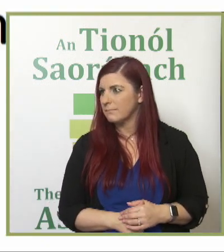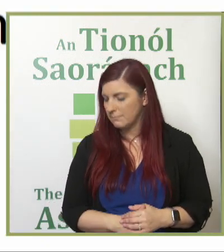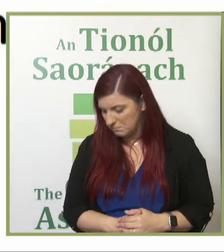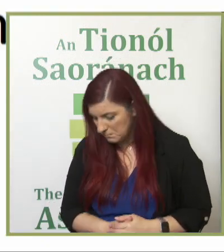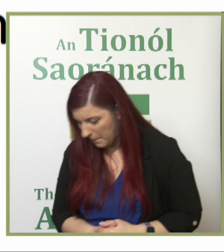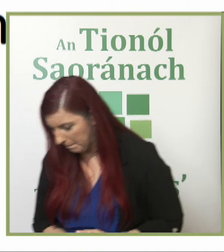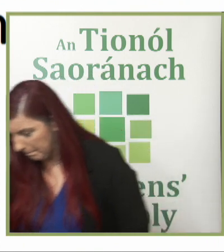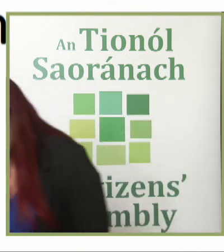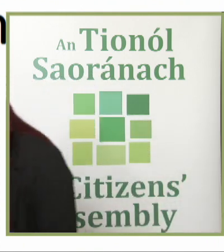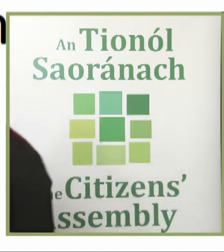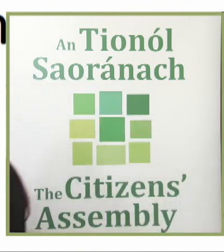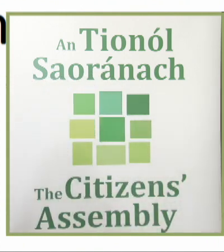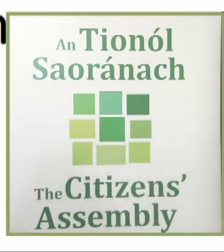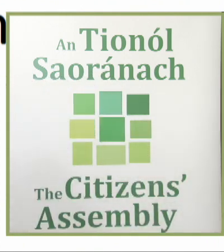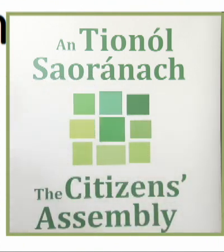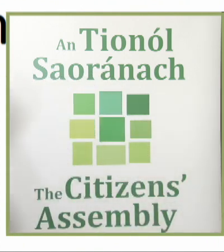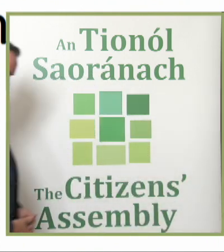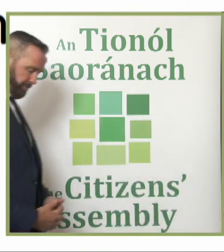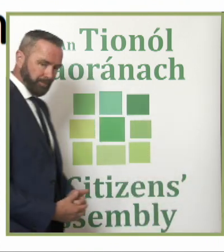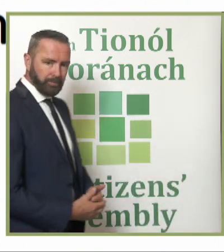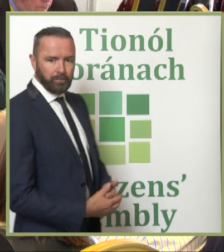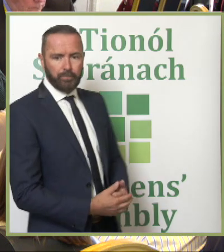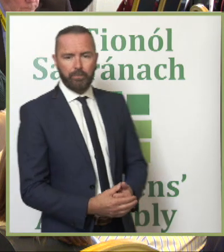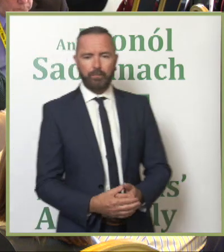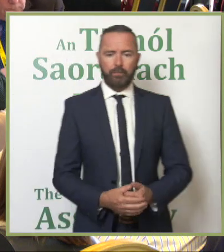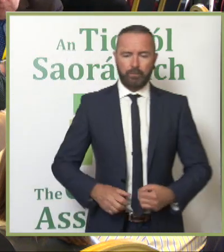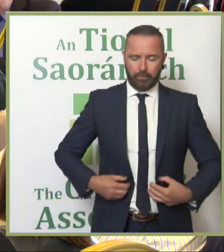Thank you. So one of the key